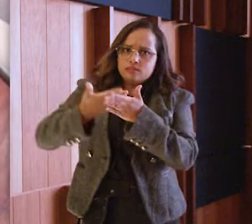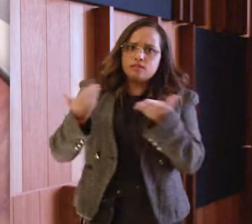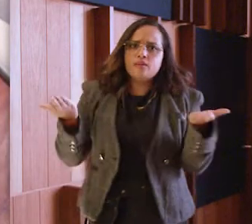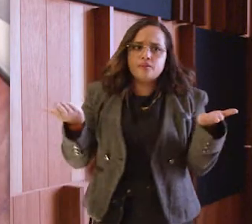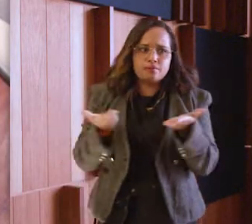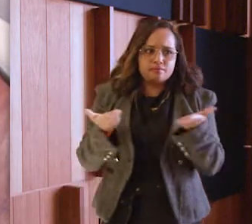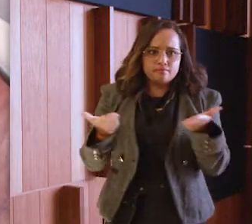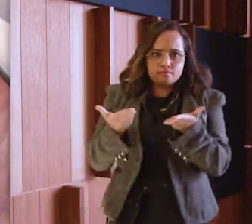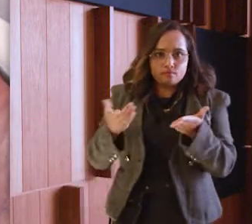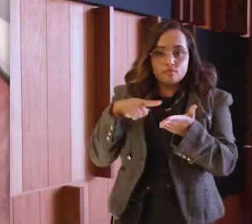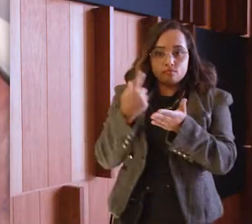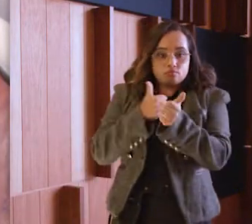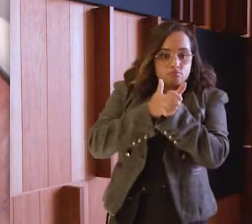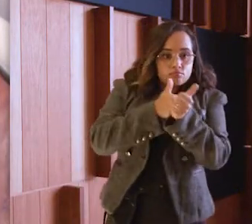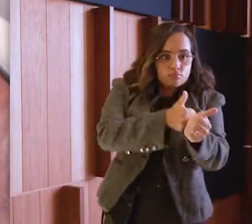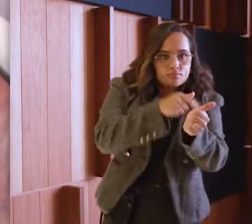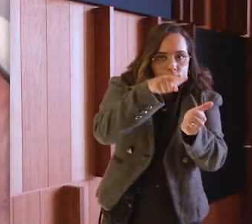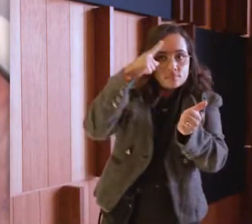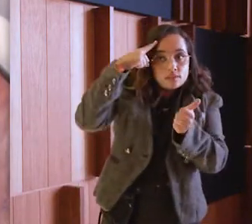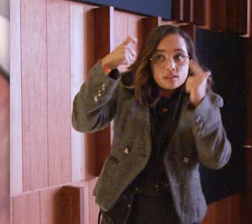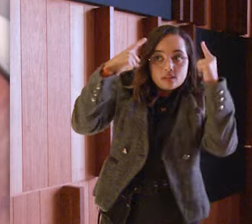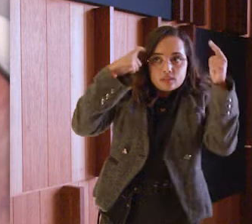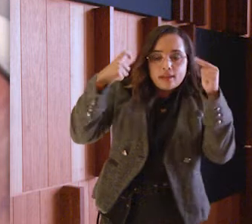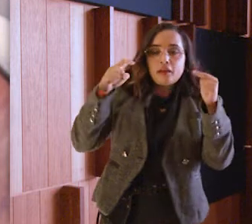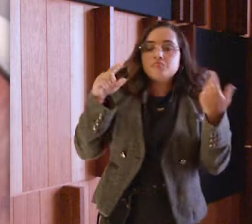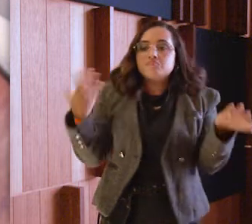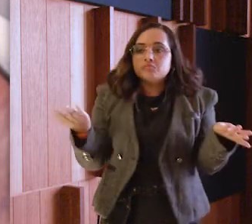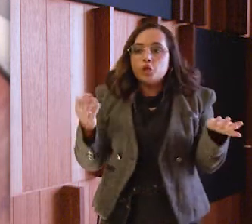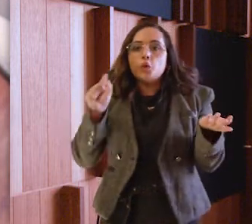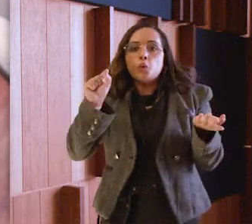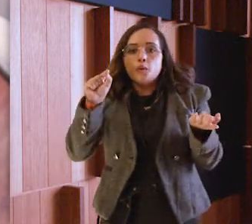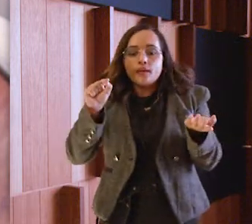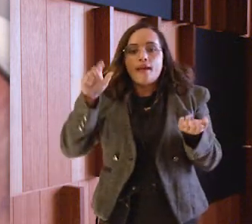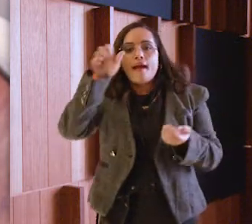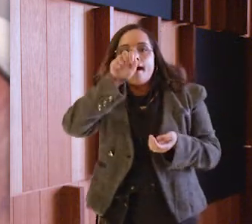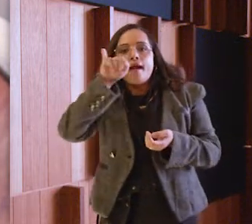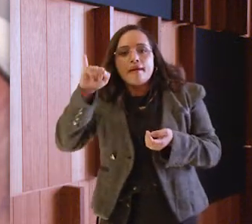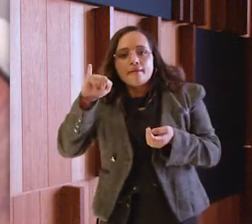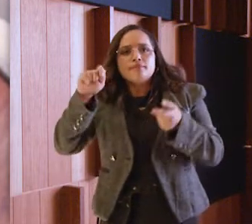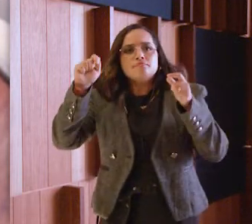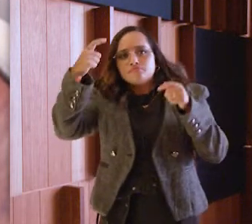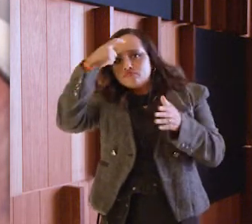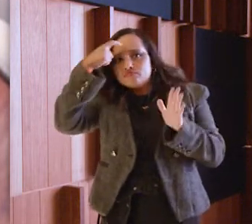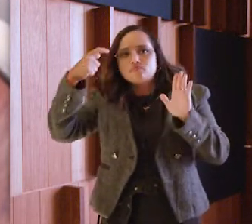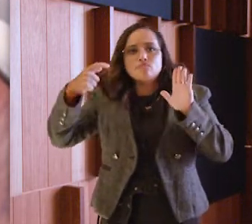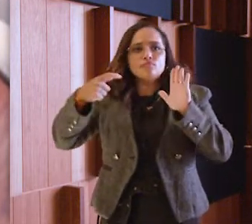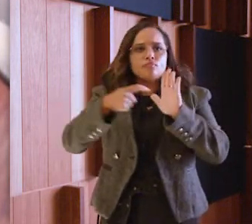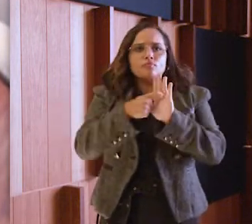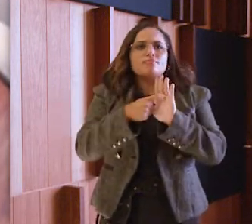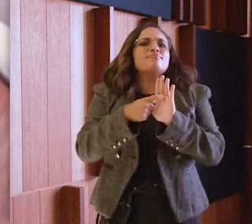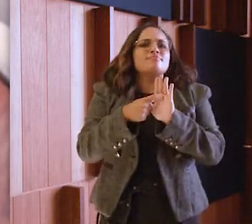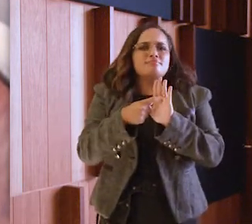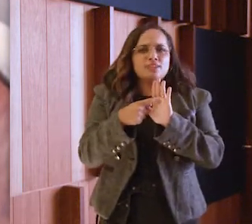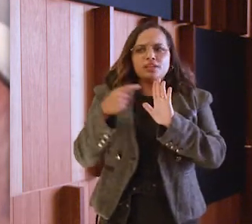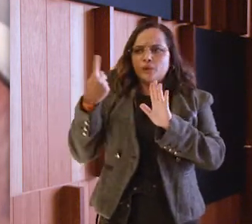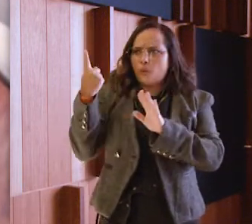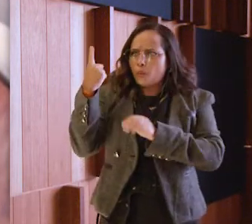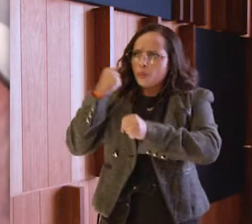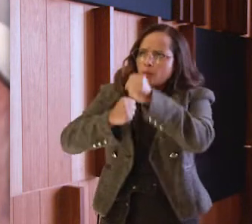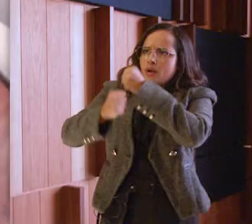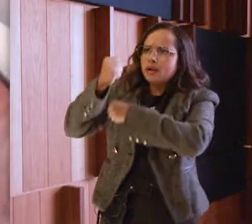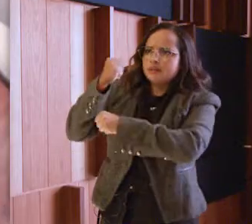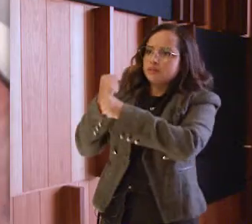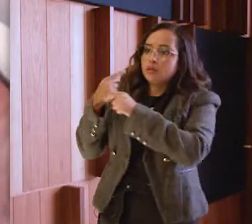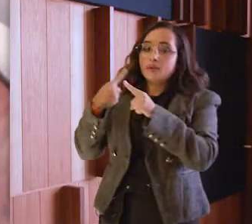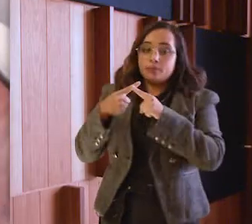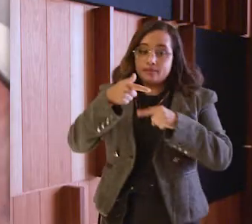using AI in transforming in their services in the next 12 months. 70% of the CEOs think that